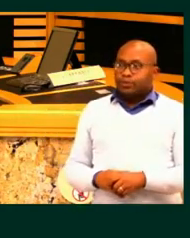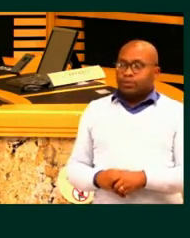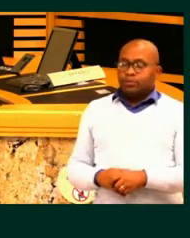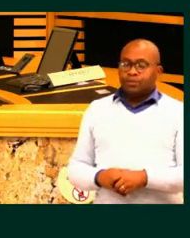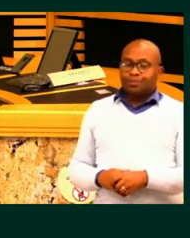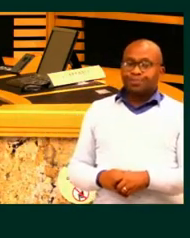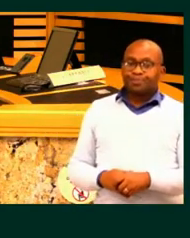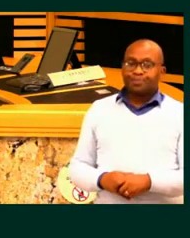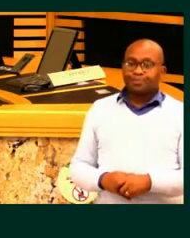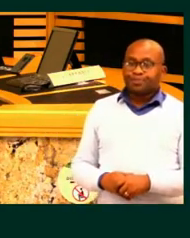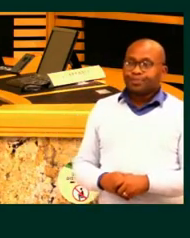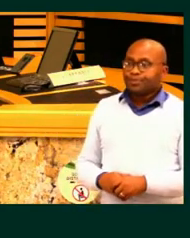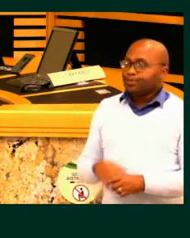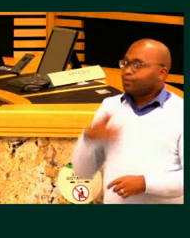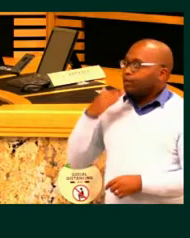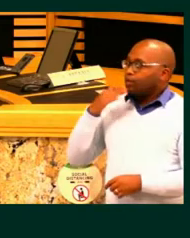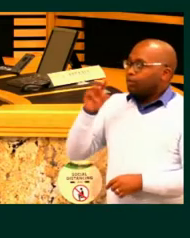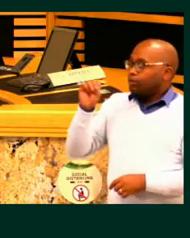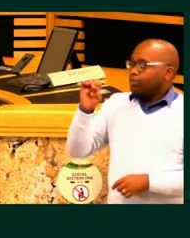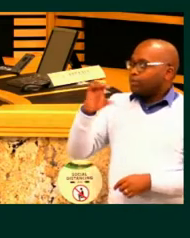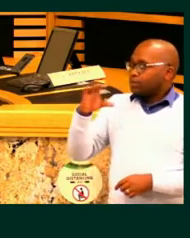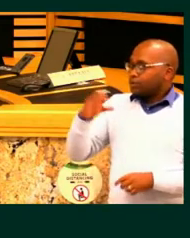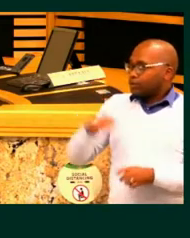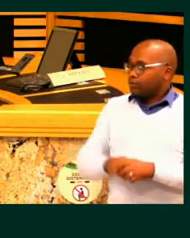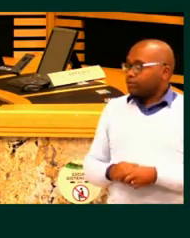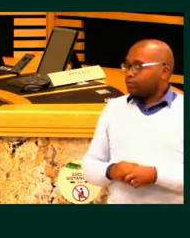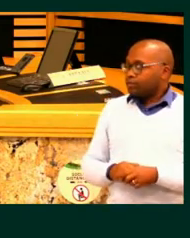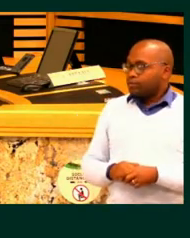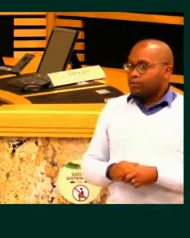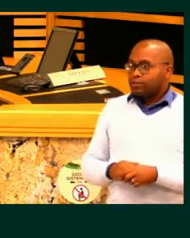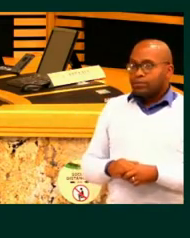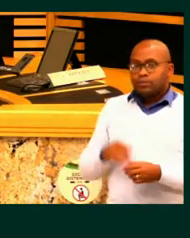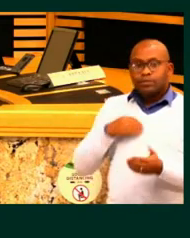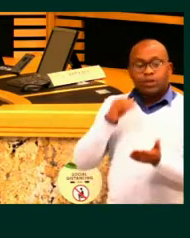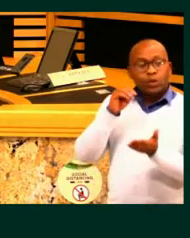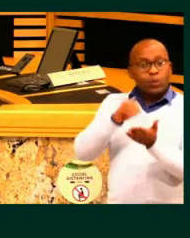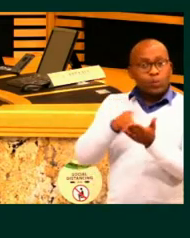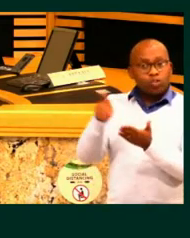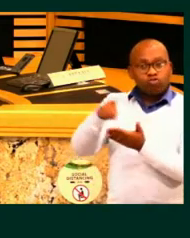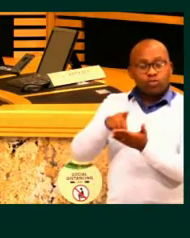honorable MEC I put the draft